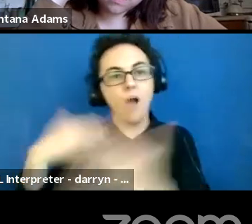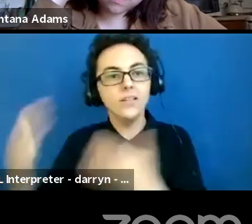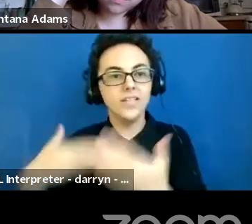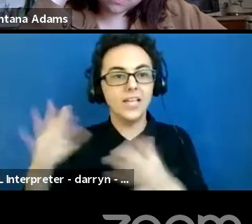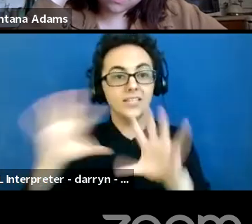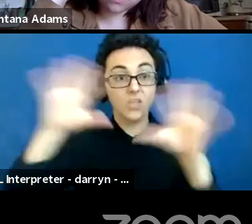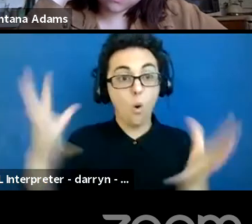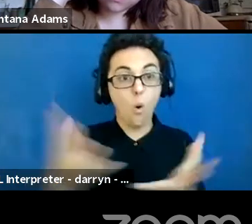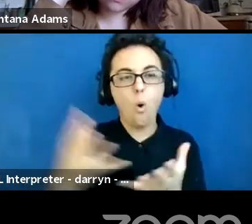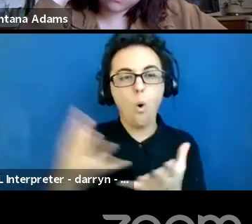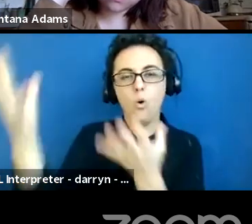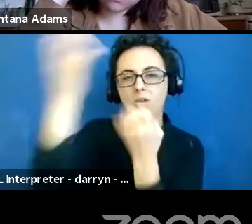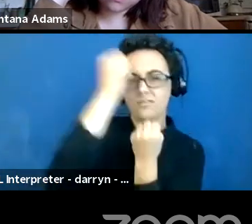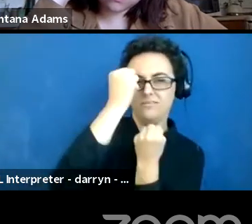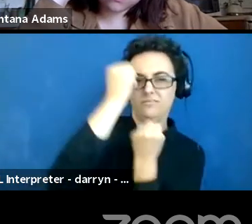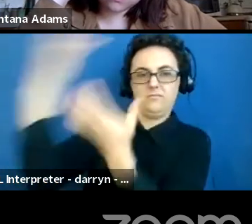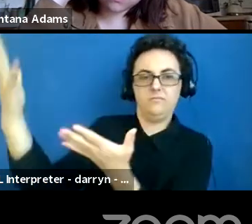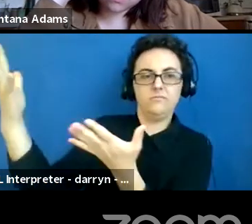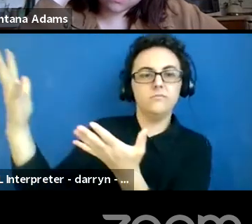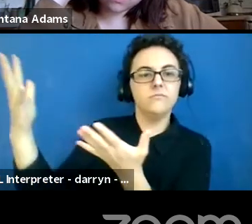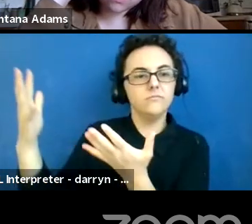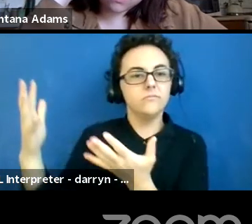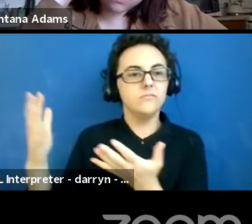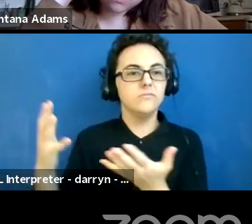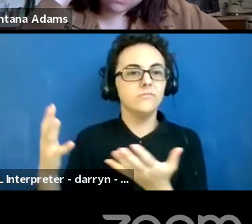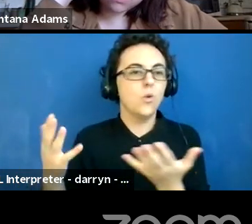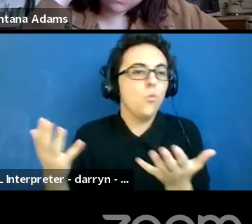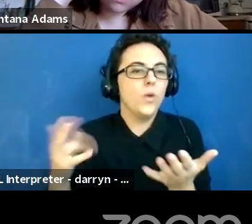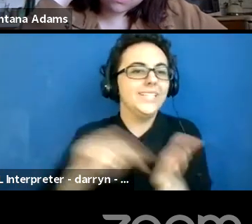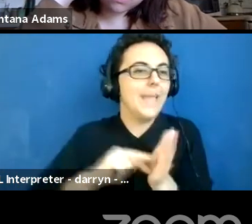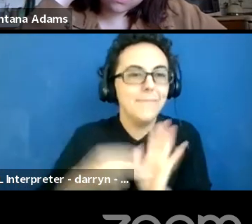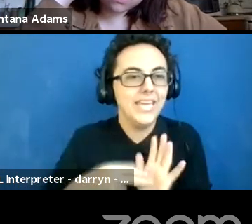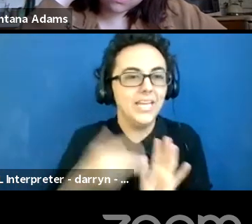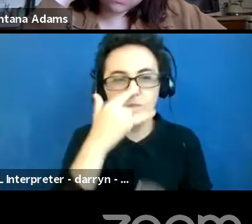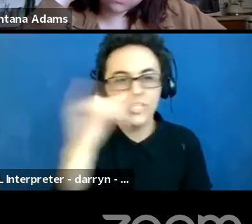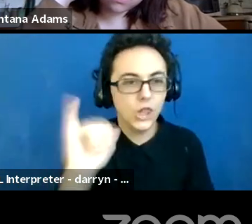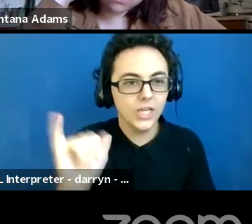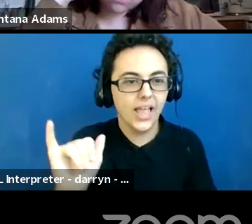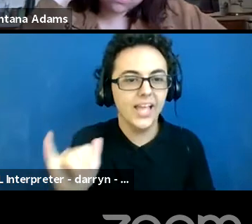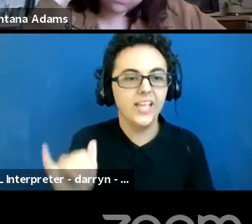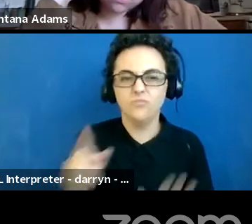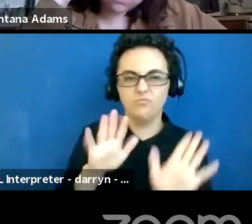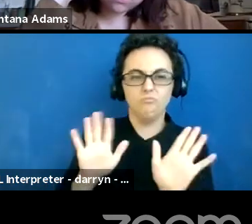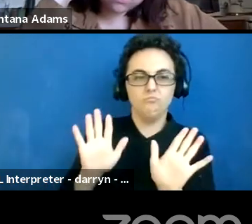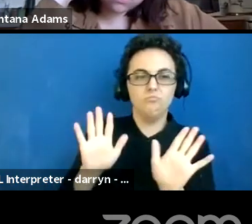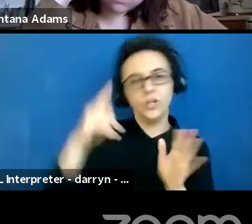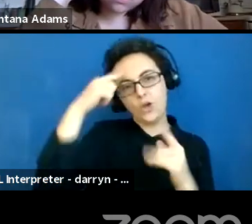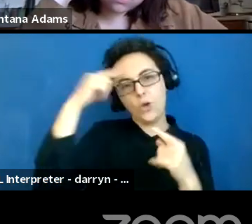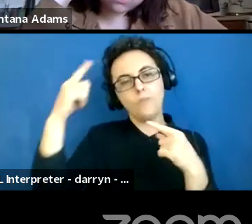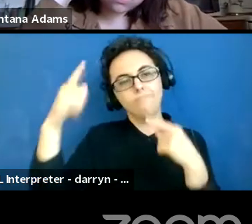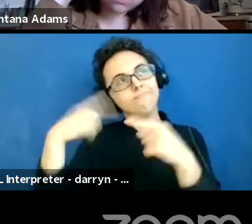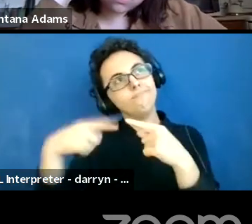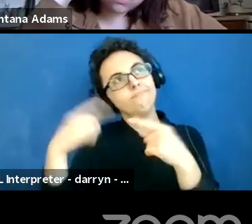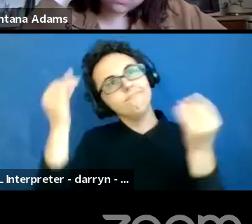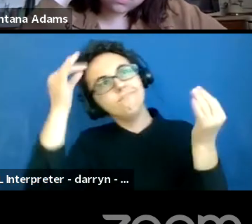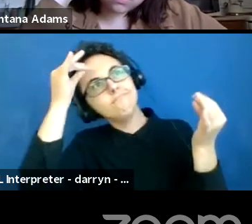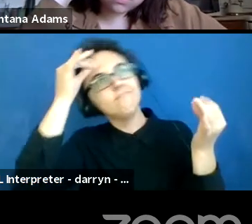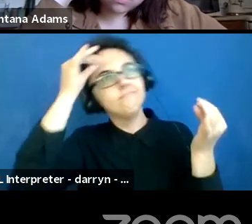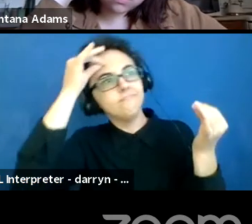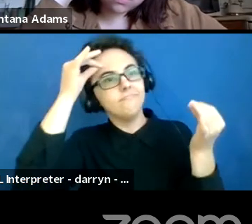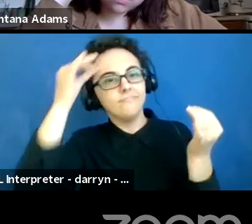I'll let that kind of ruminate if anyone has an answer there or a thought they want to